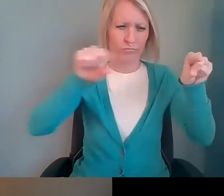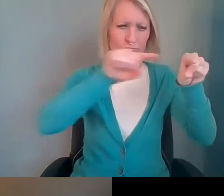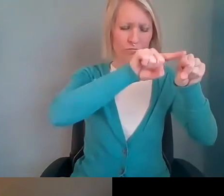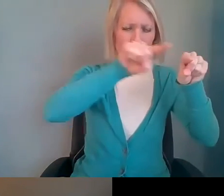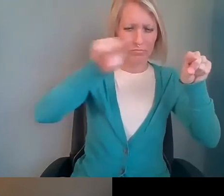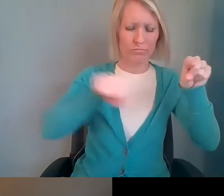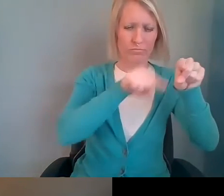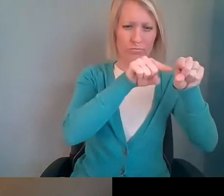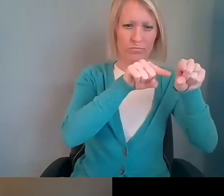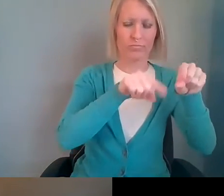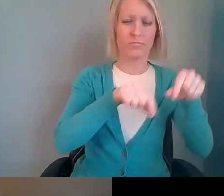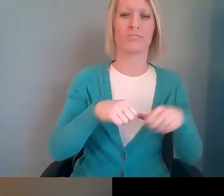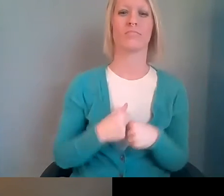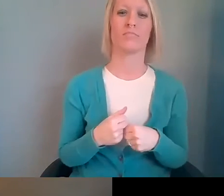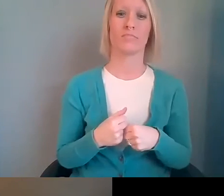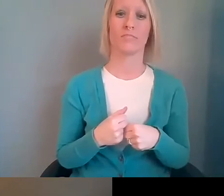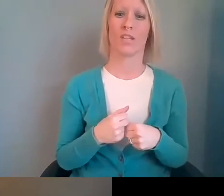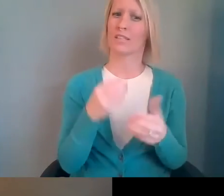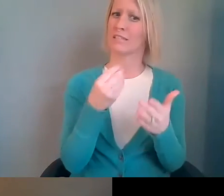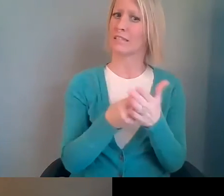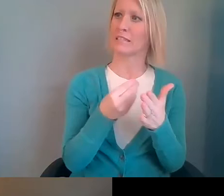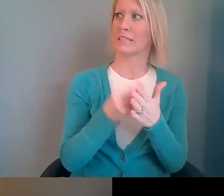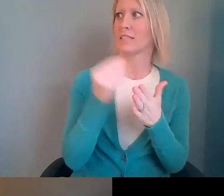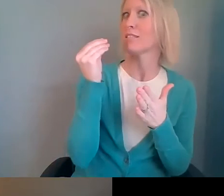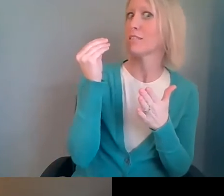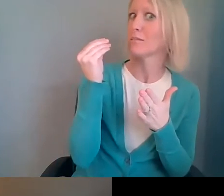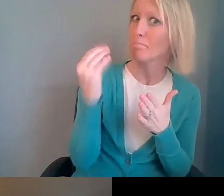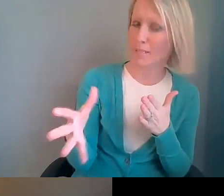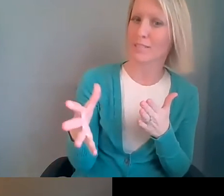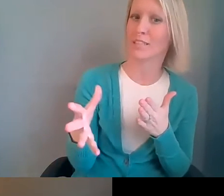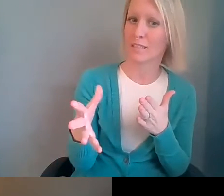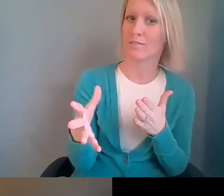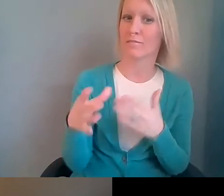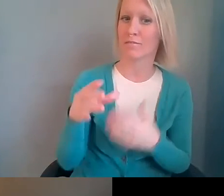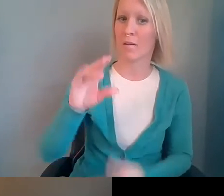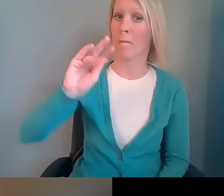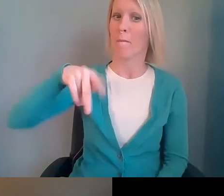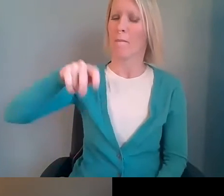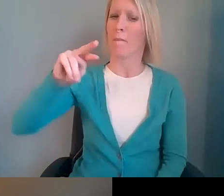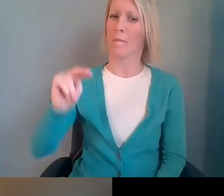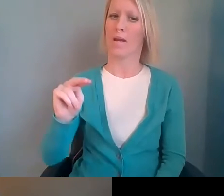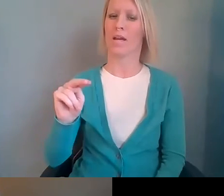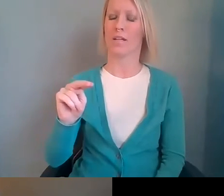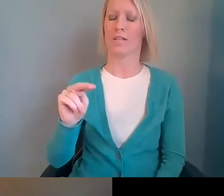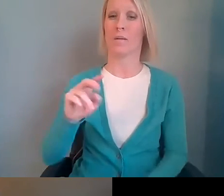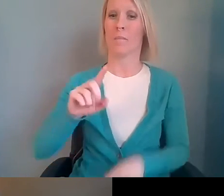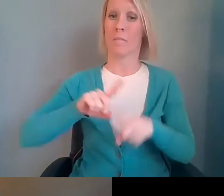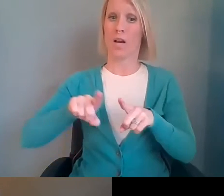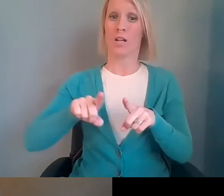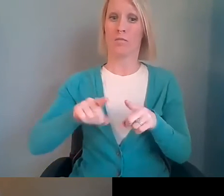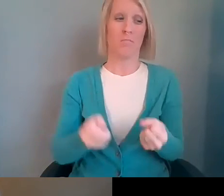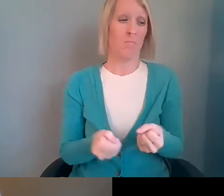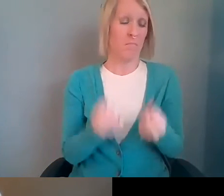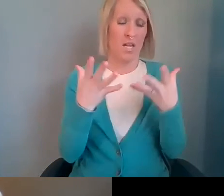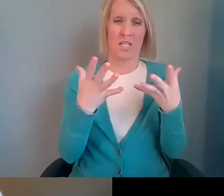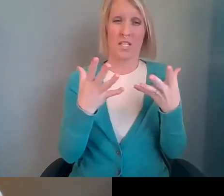And I used that pen for many, many years. And then about, I would say